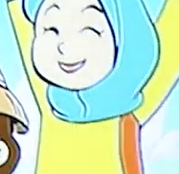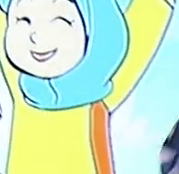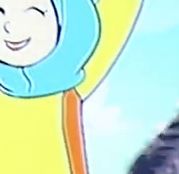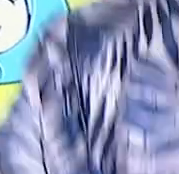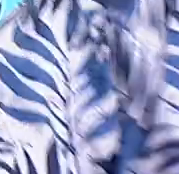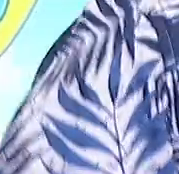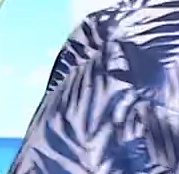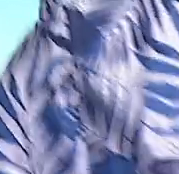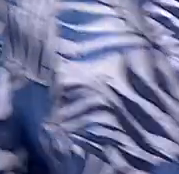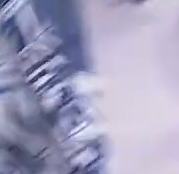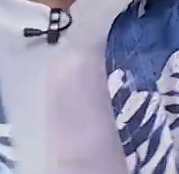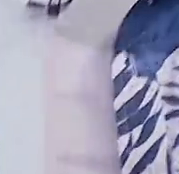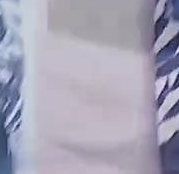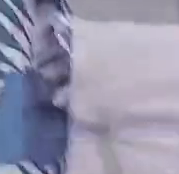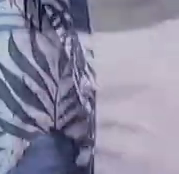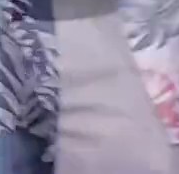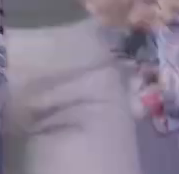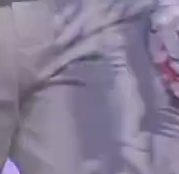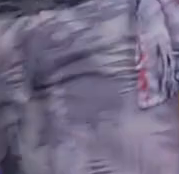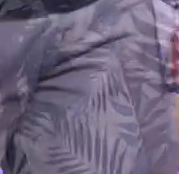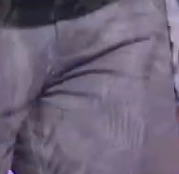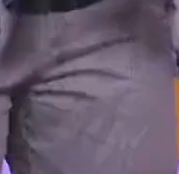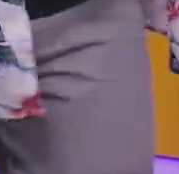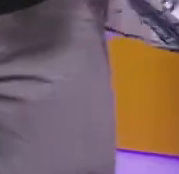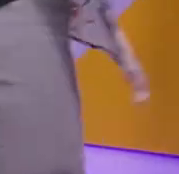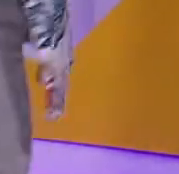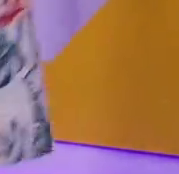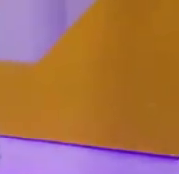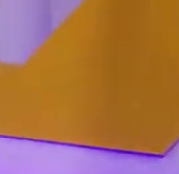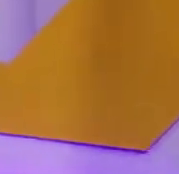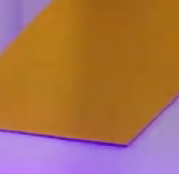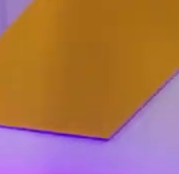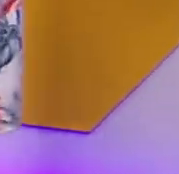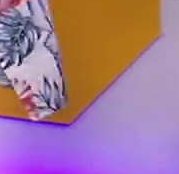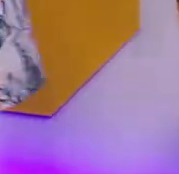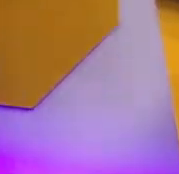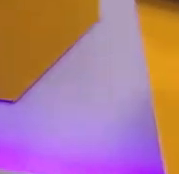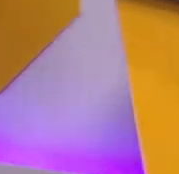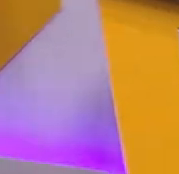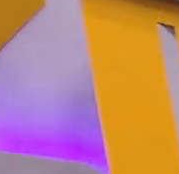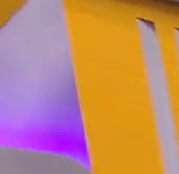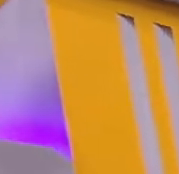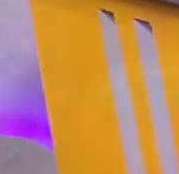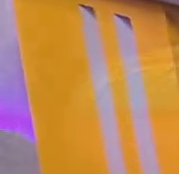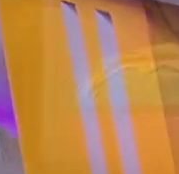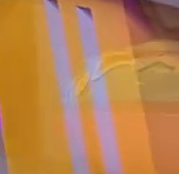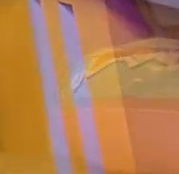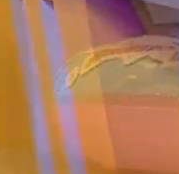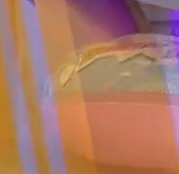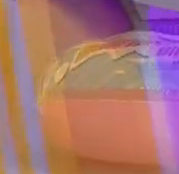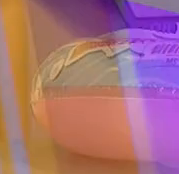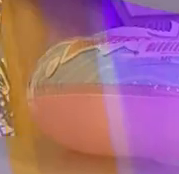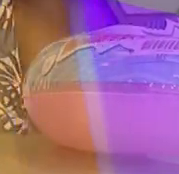sand. Let's run hand in hand. Let's go to the beach. Let's look